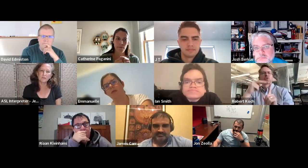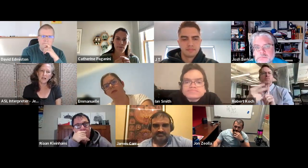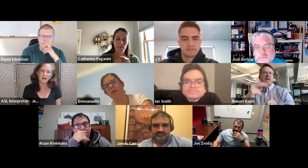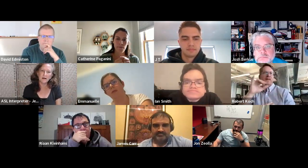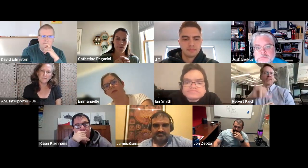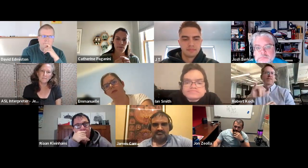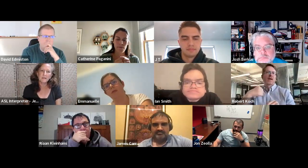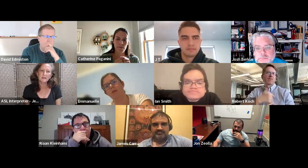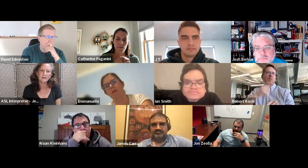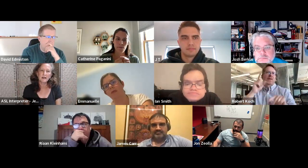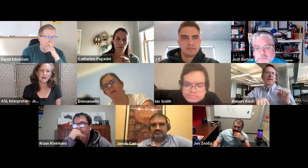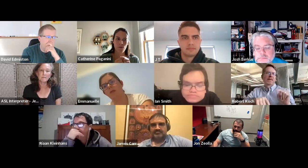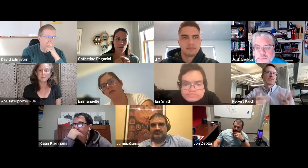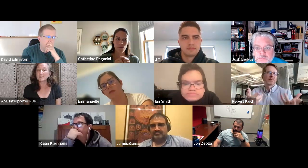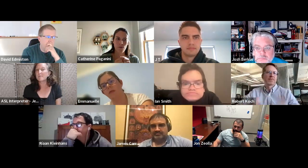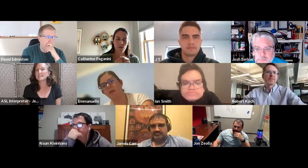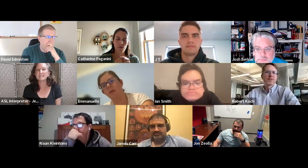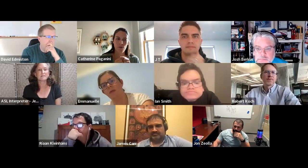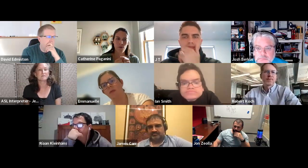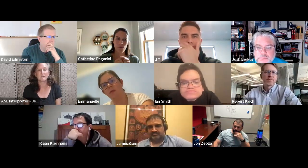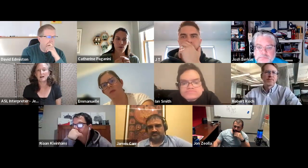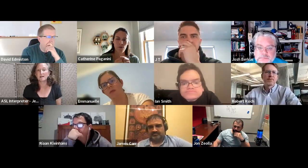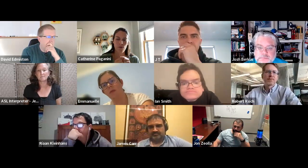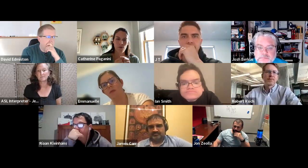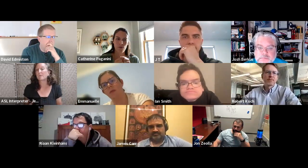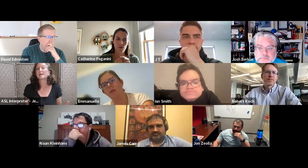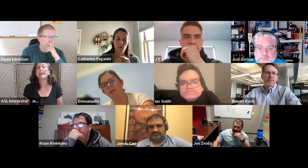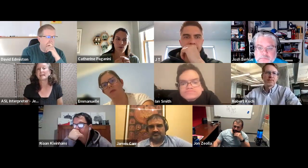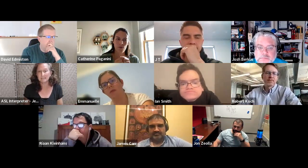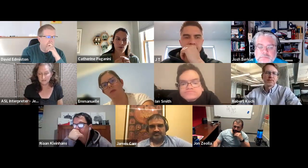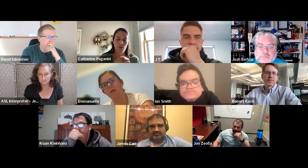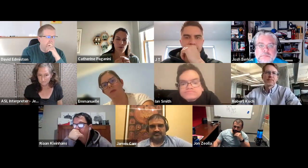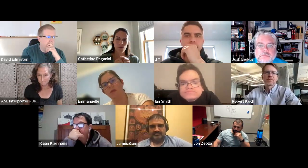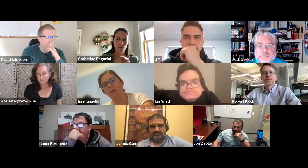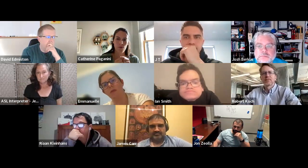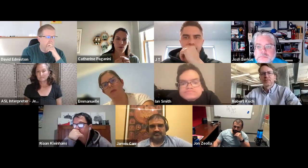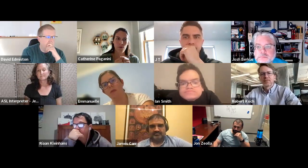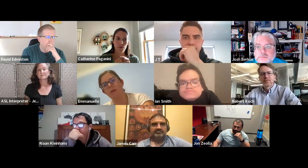we overcome the perspective that we can't.